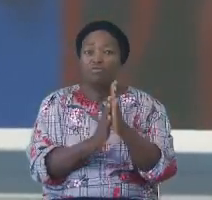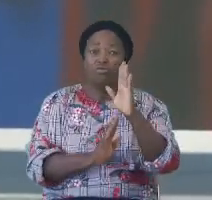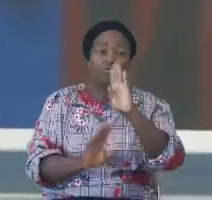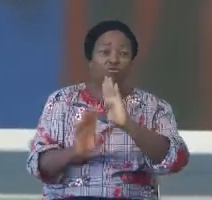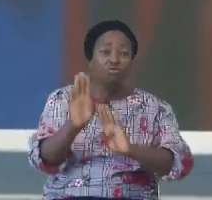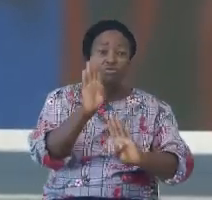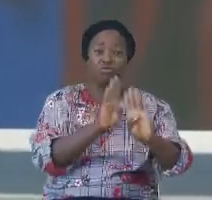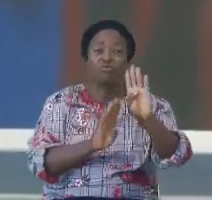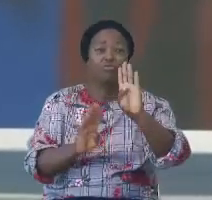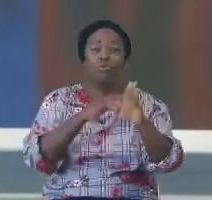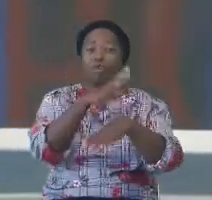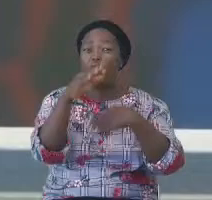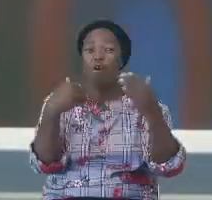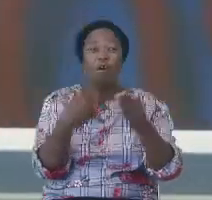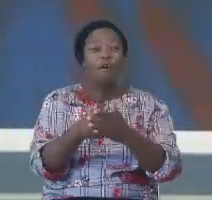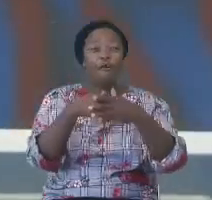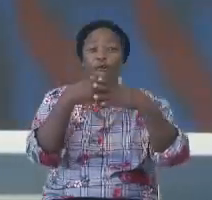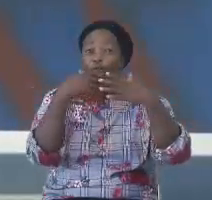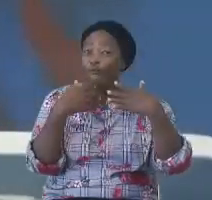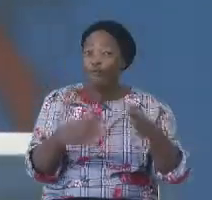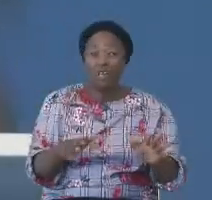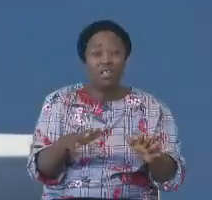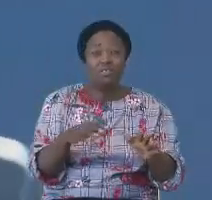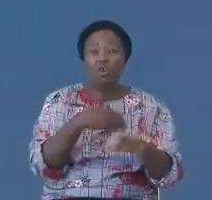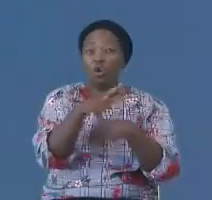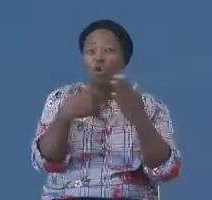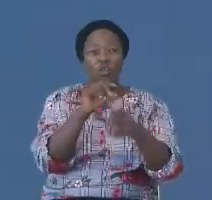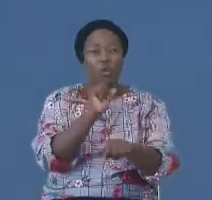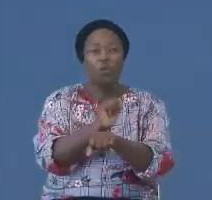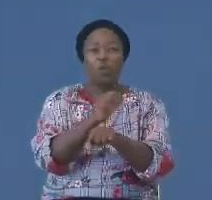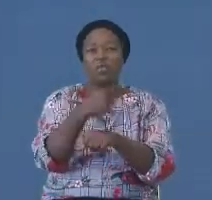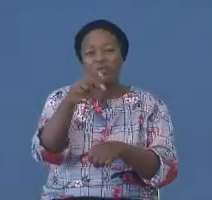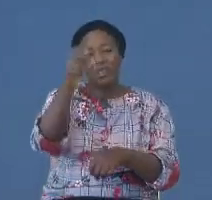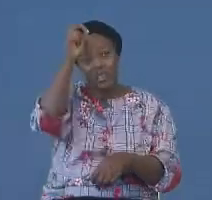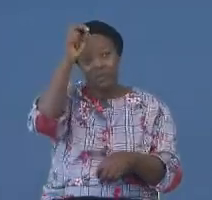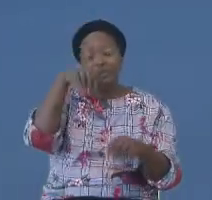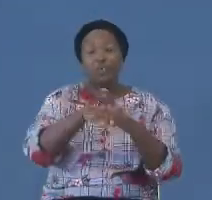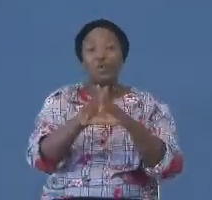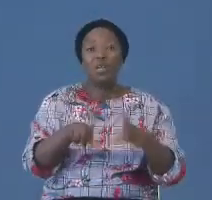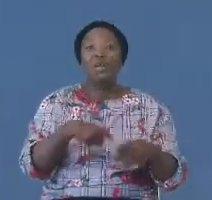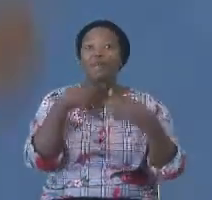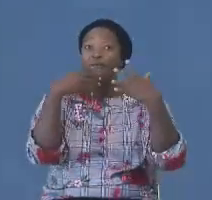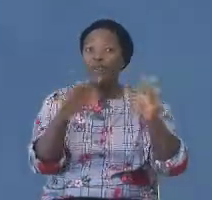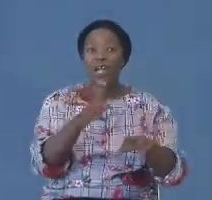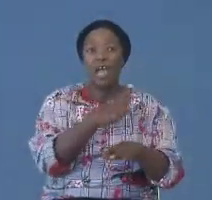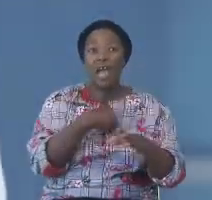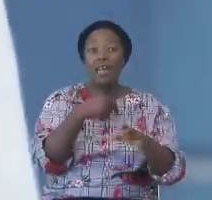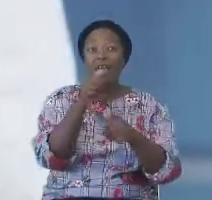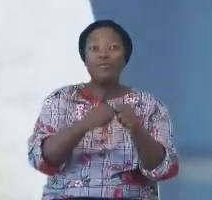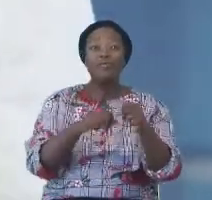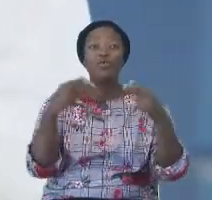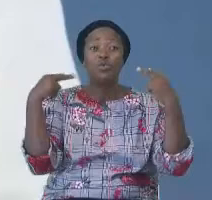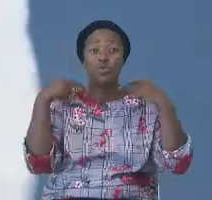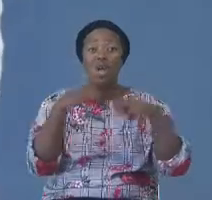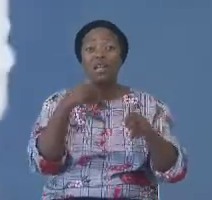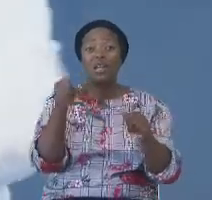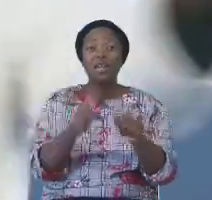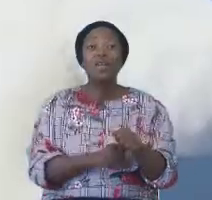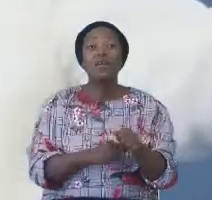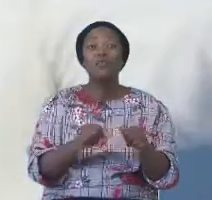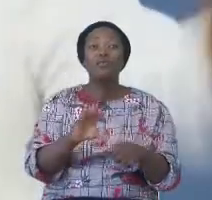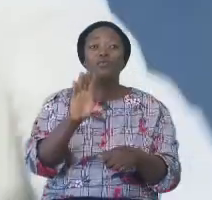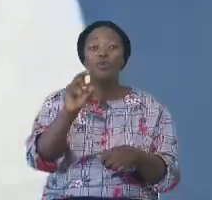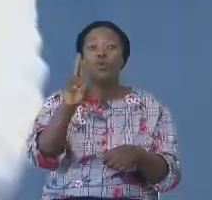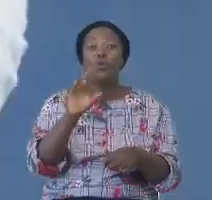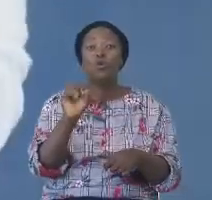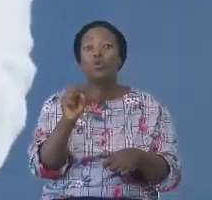hear a good amen calamities all finished all the works of the devil in your life